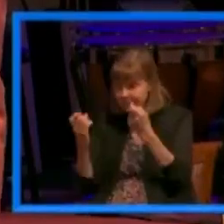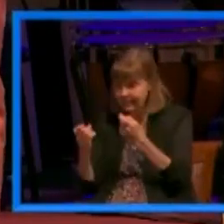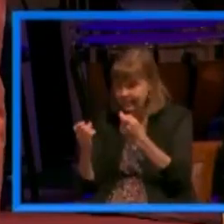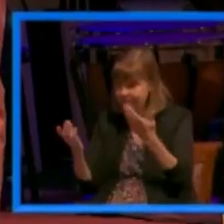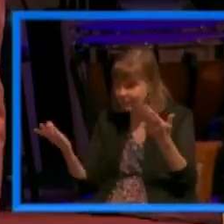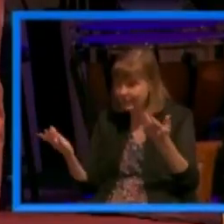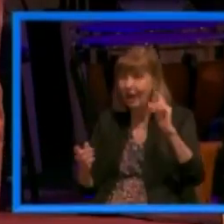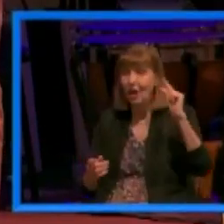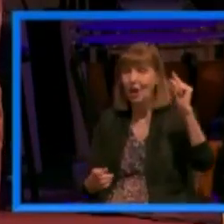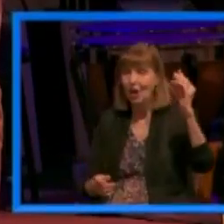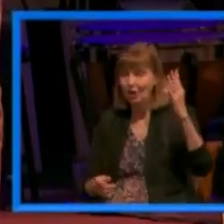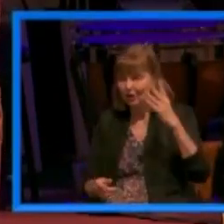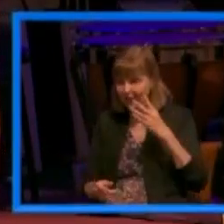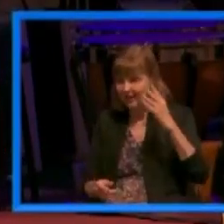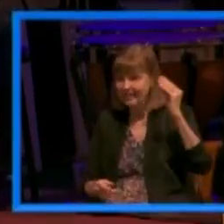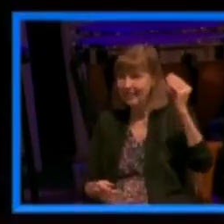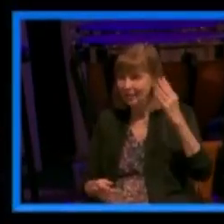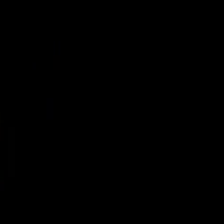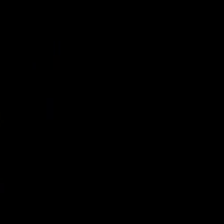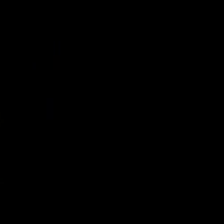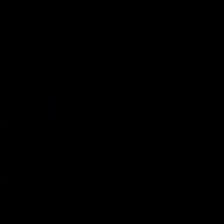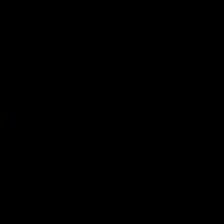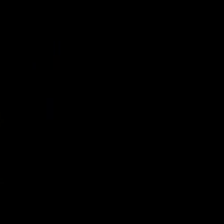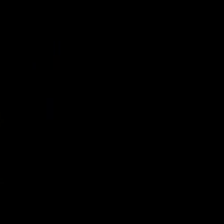marvelous grace. Would you pray with me, Father?